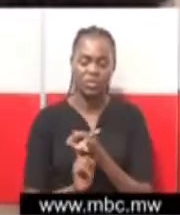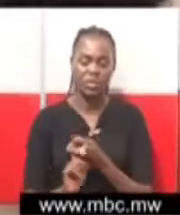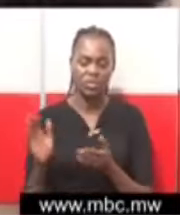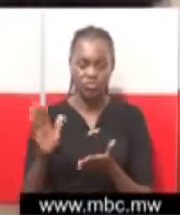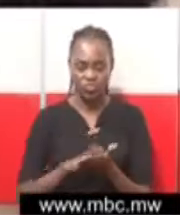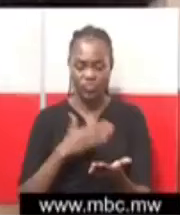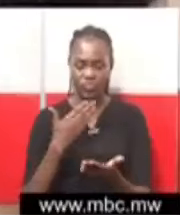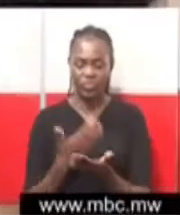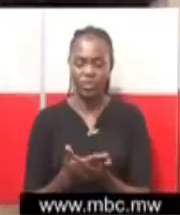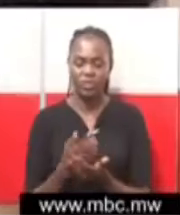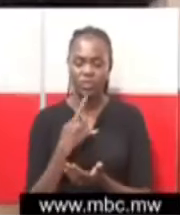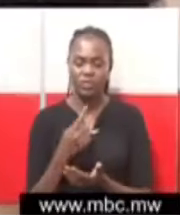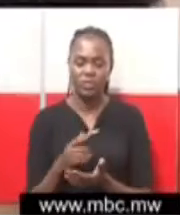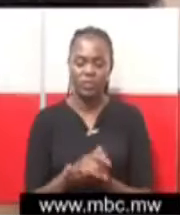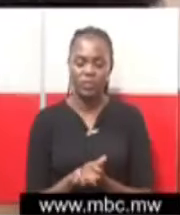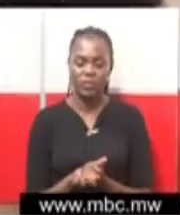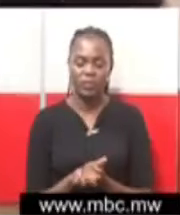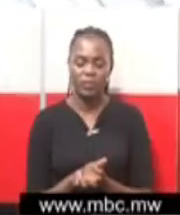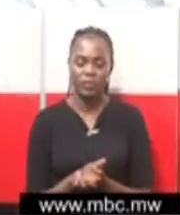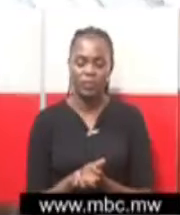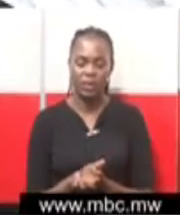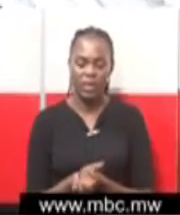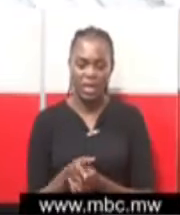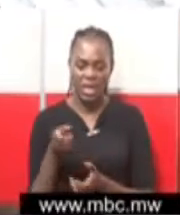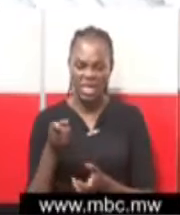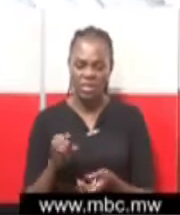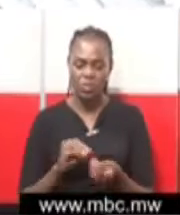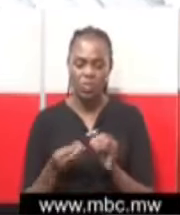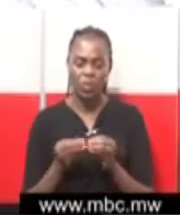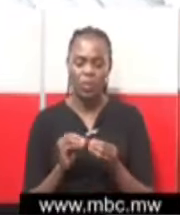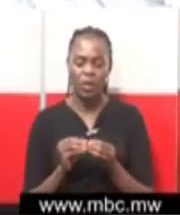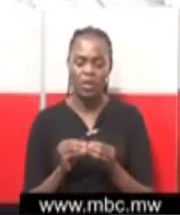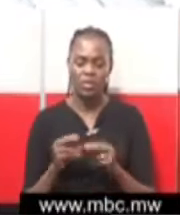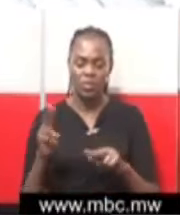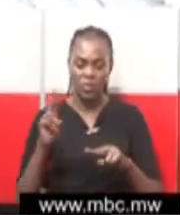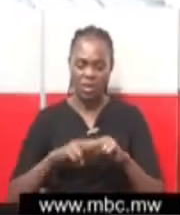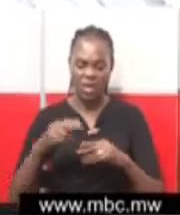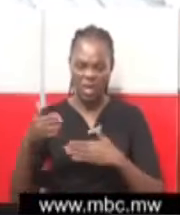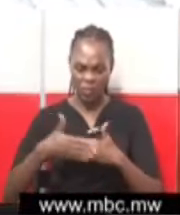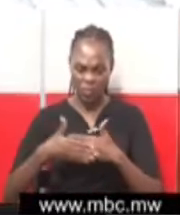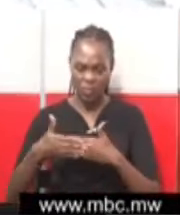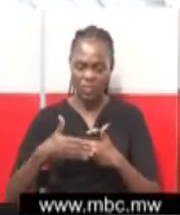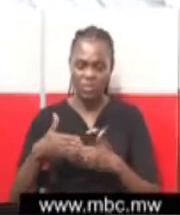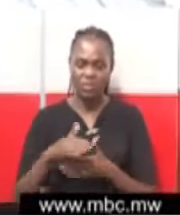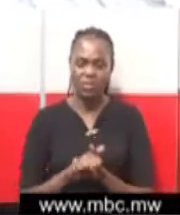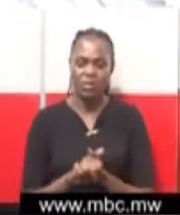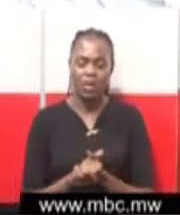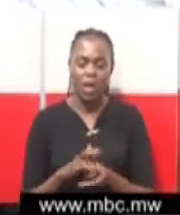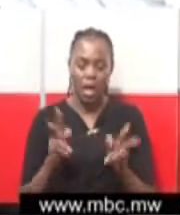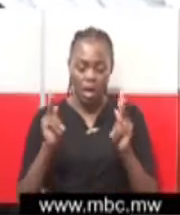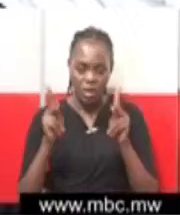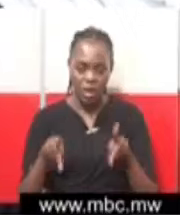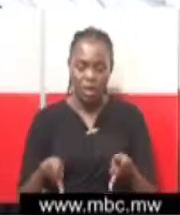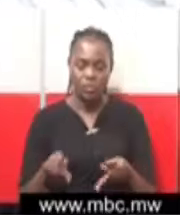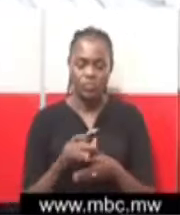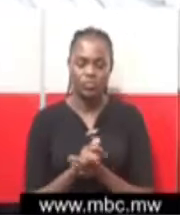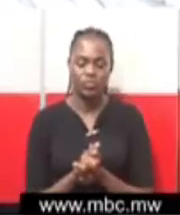because these are making us come closer as people in our